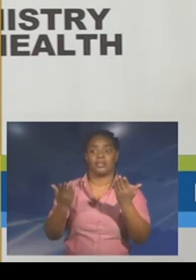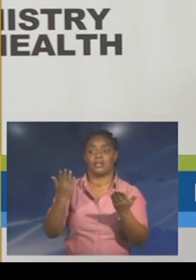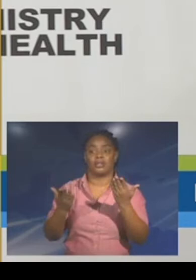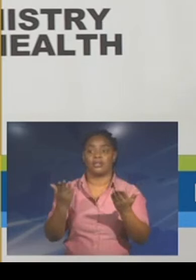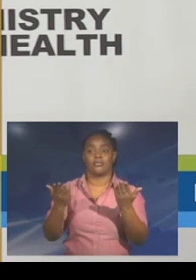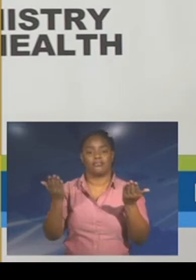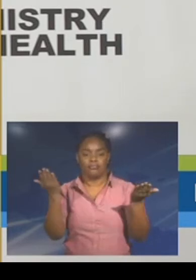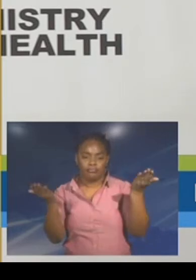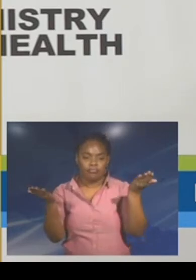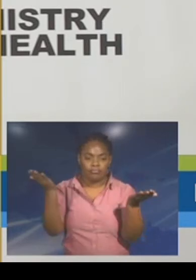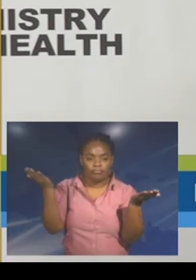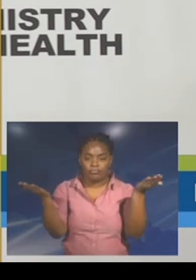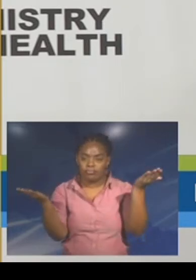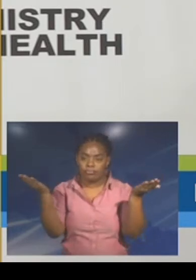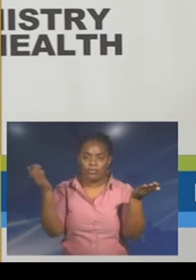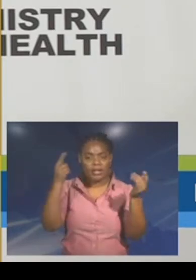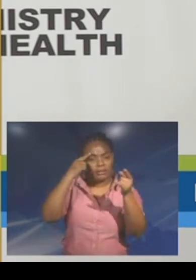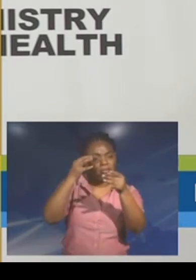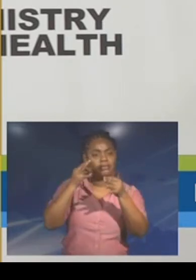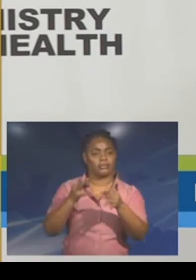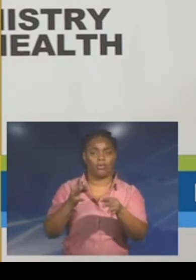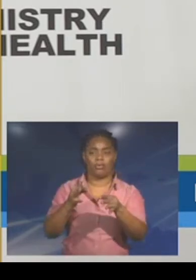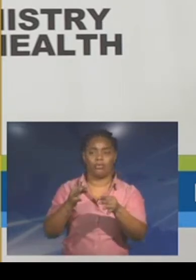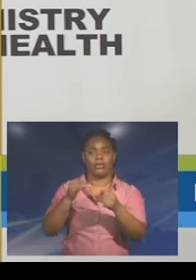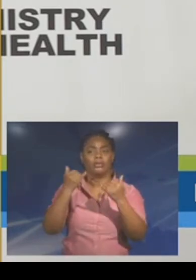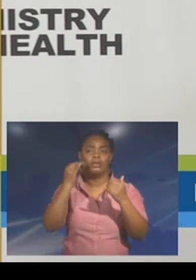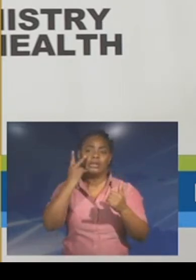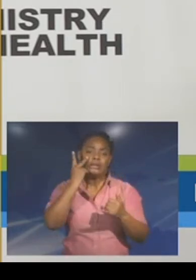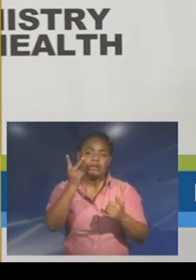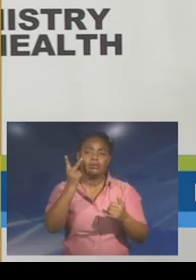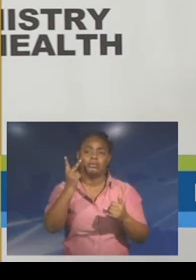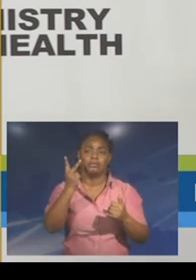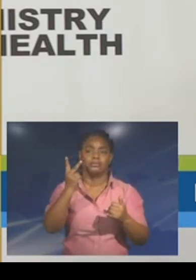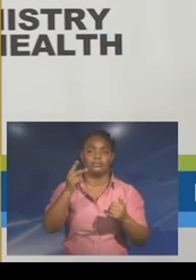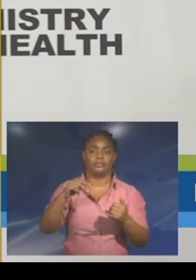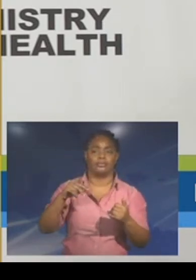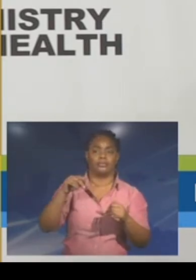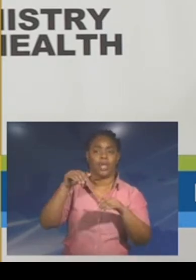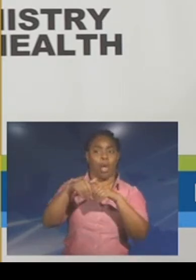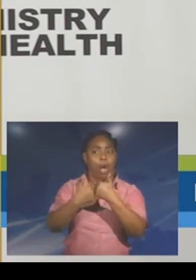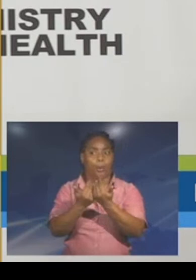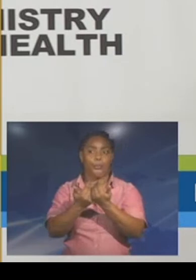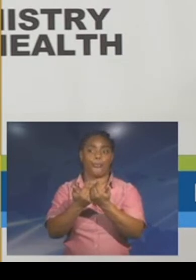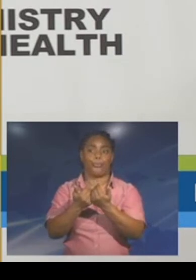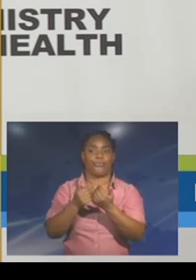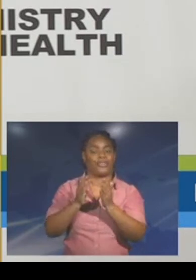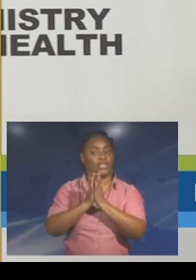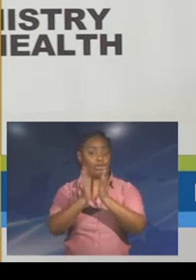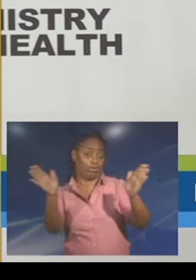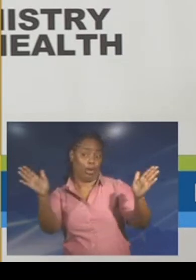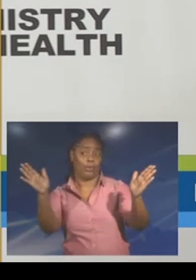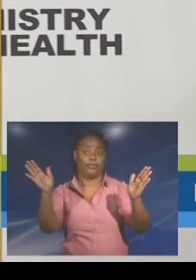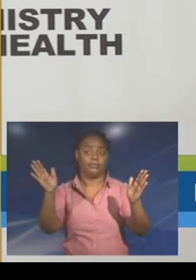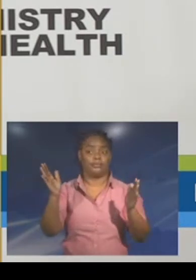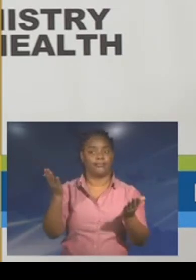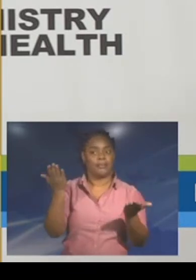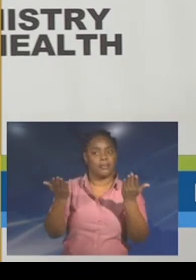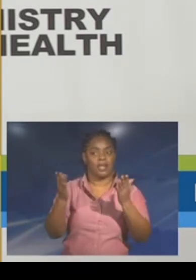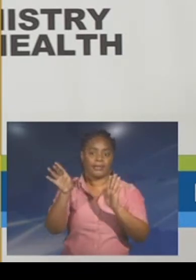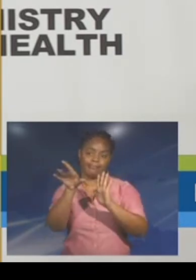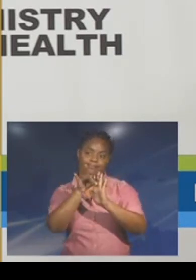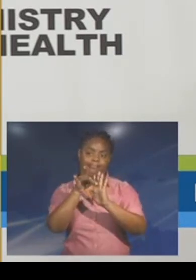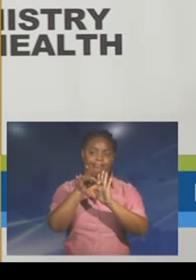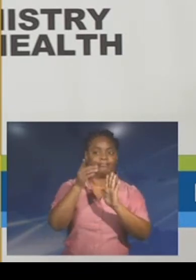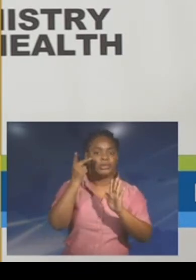are observing the effects of the virus on the population, the levels of severe illness that are arising out of the